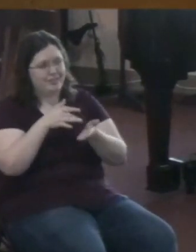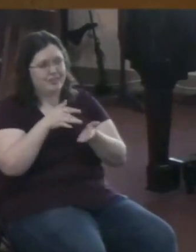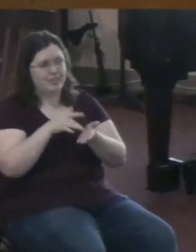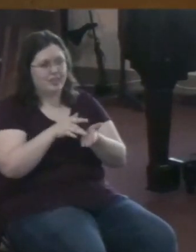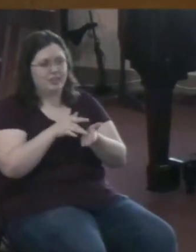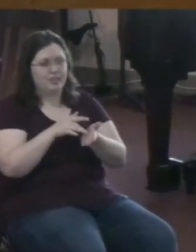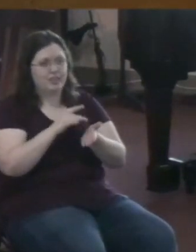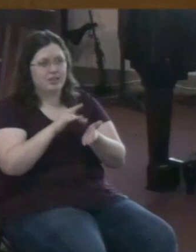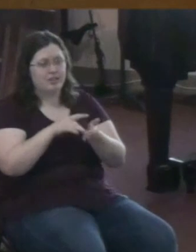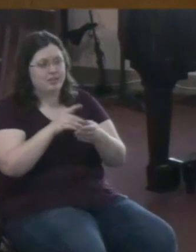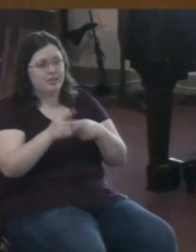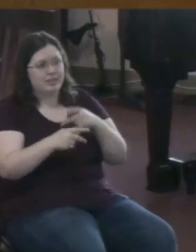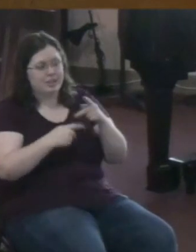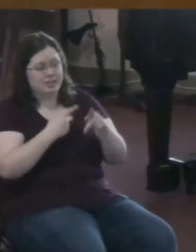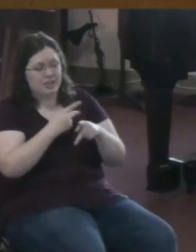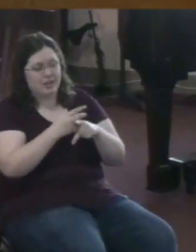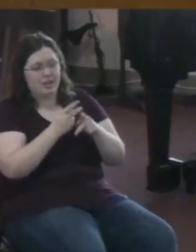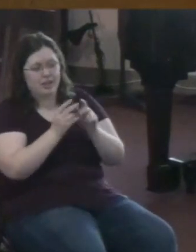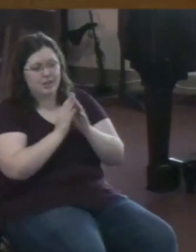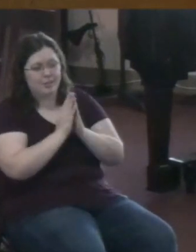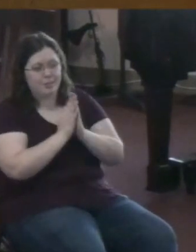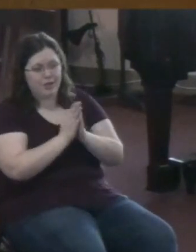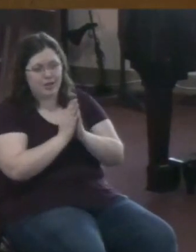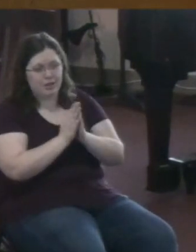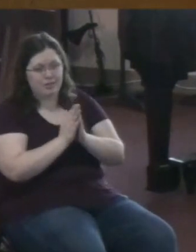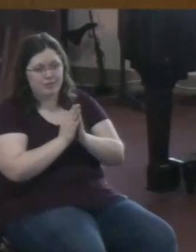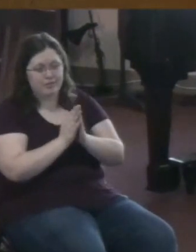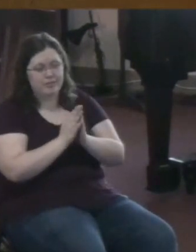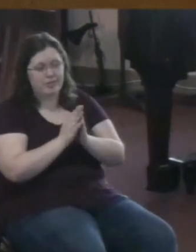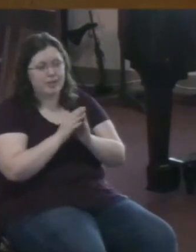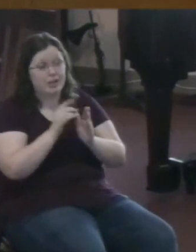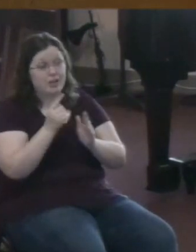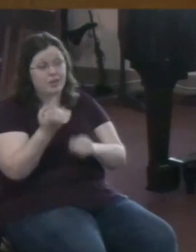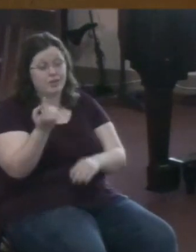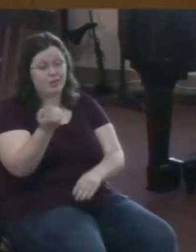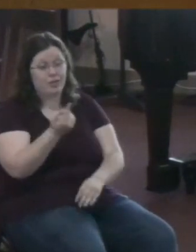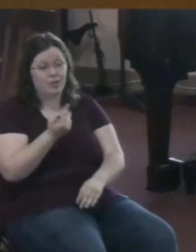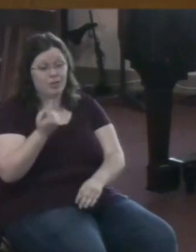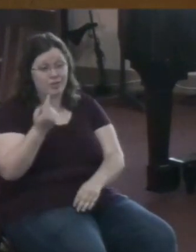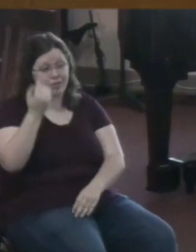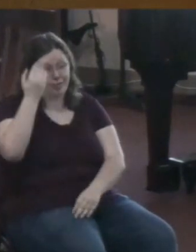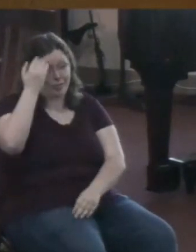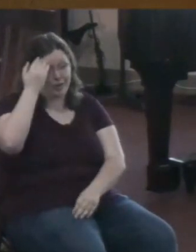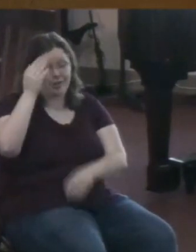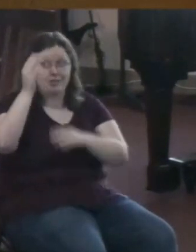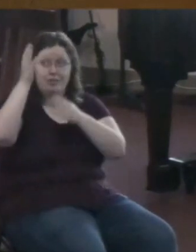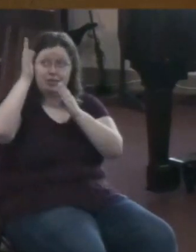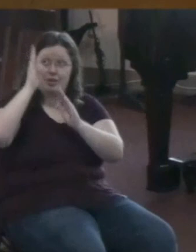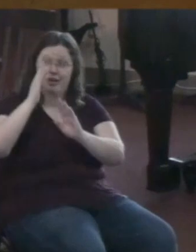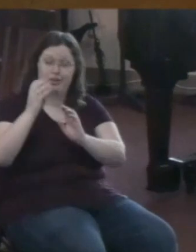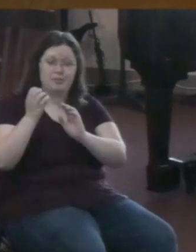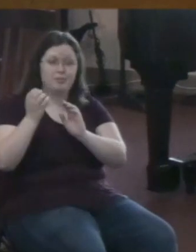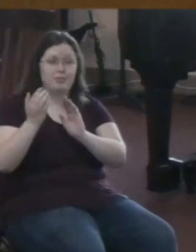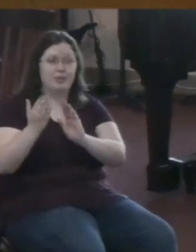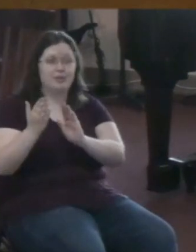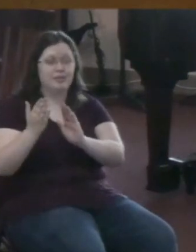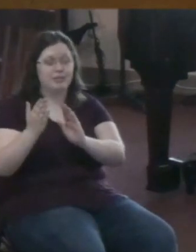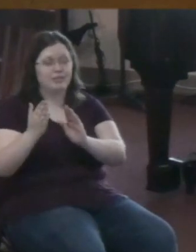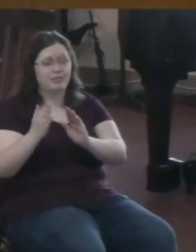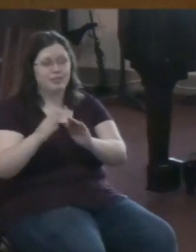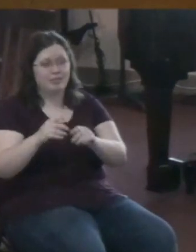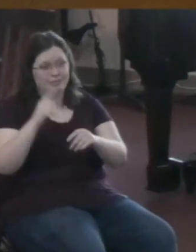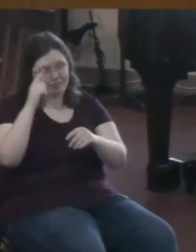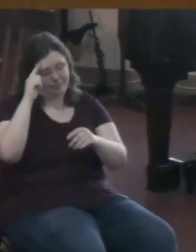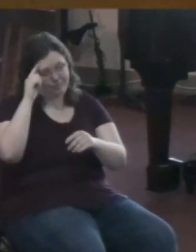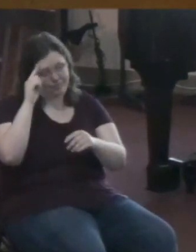a centering kind of prayerfulness, is you're always aware of divine presence, which is the infinite